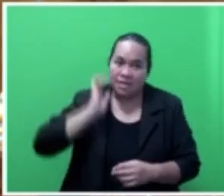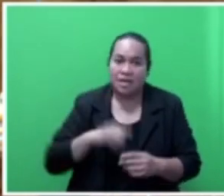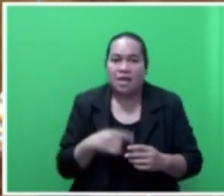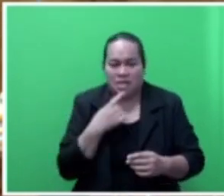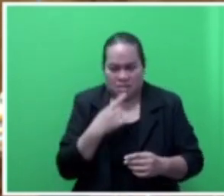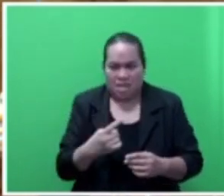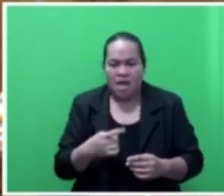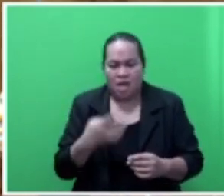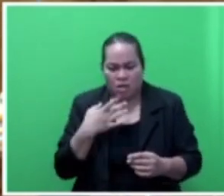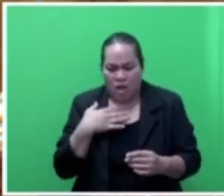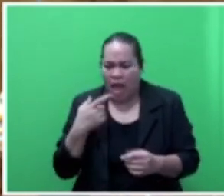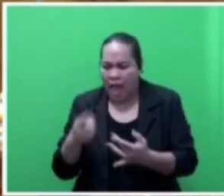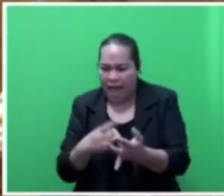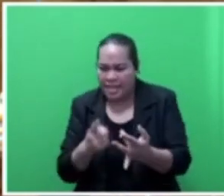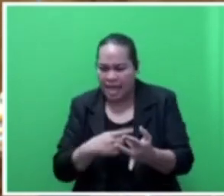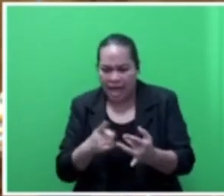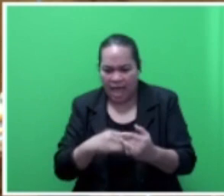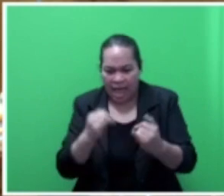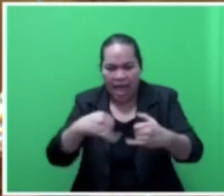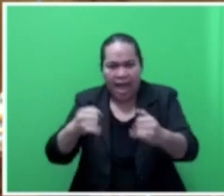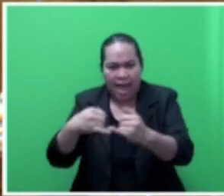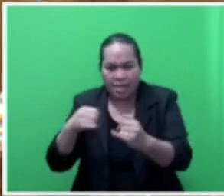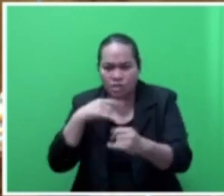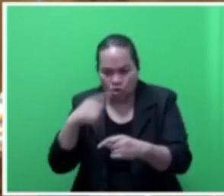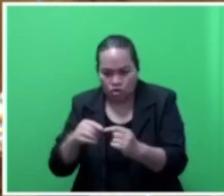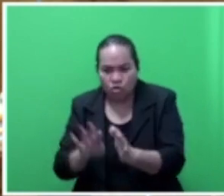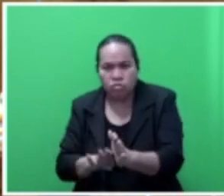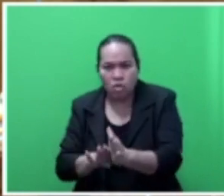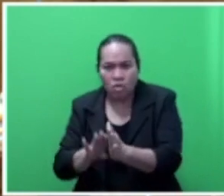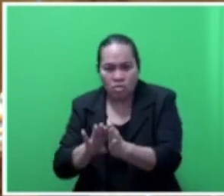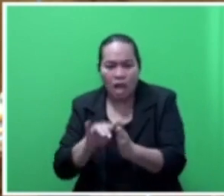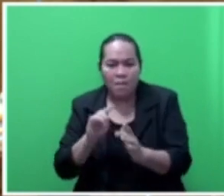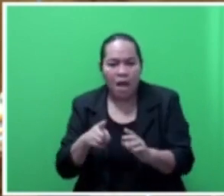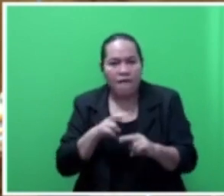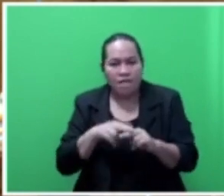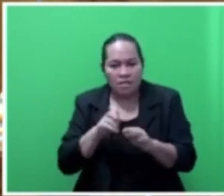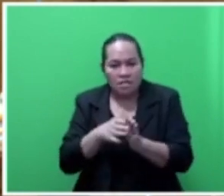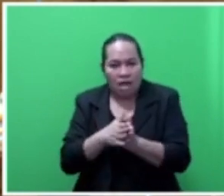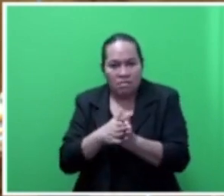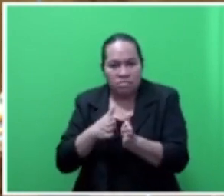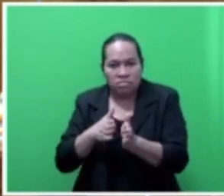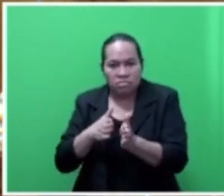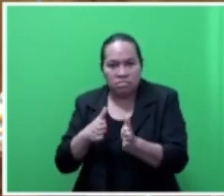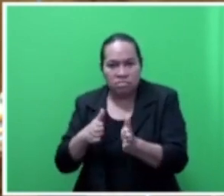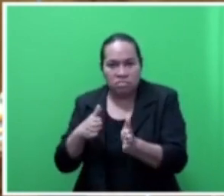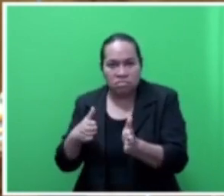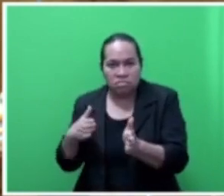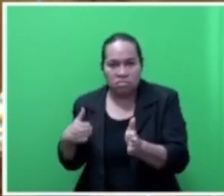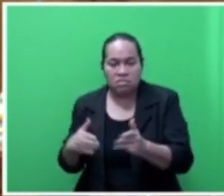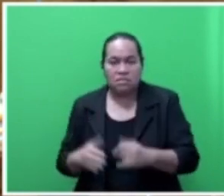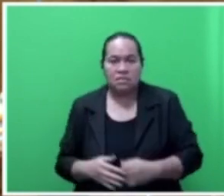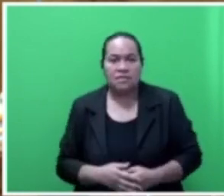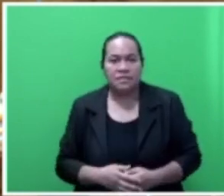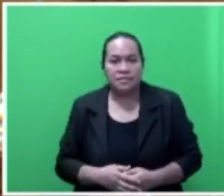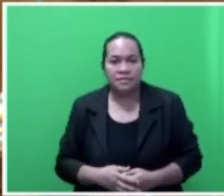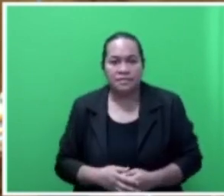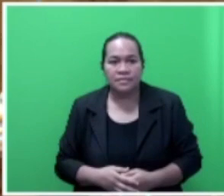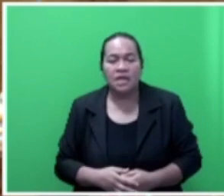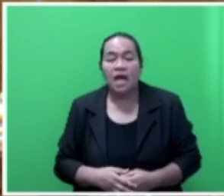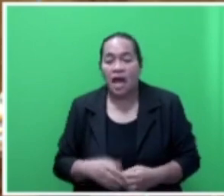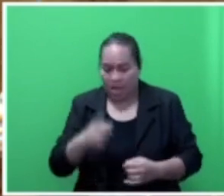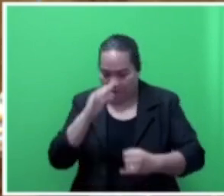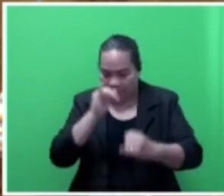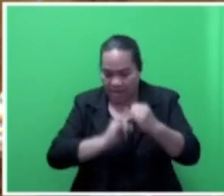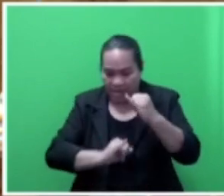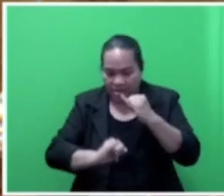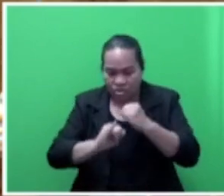to progress, Fiji continues to lag behind now, sir. In addition, our international credit